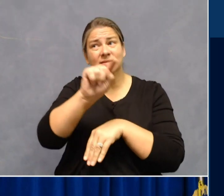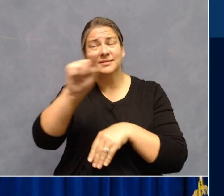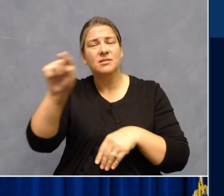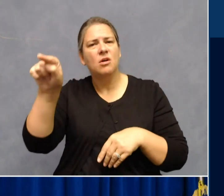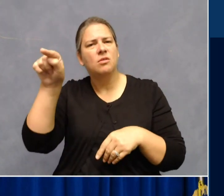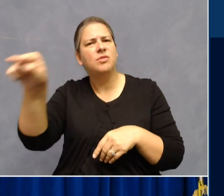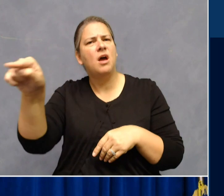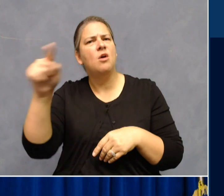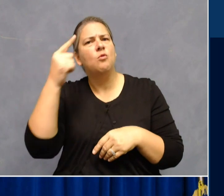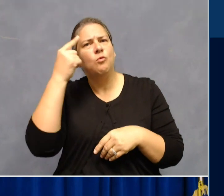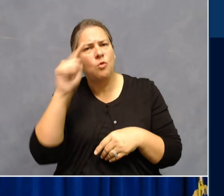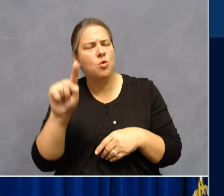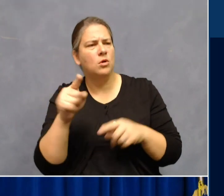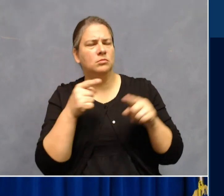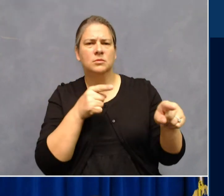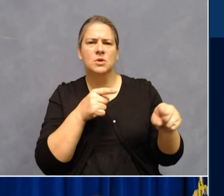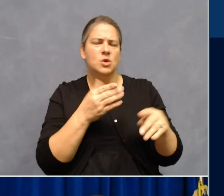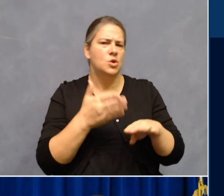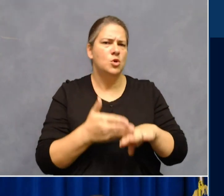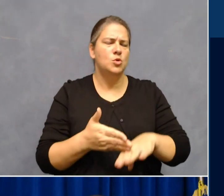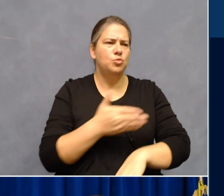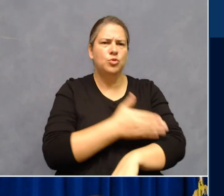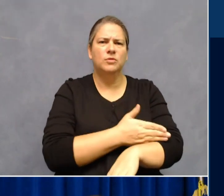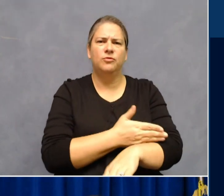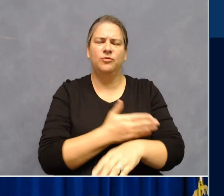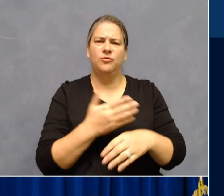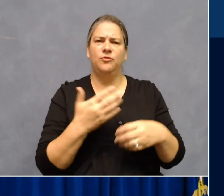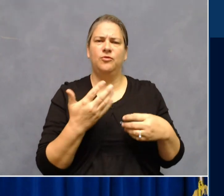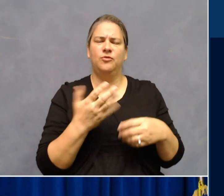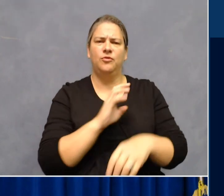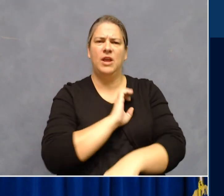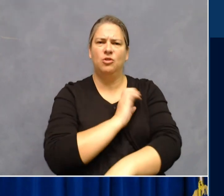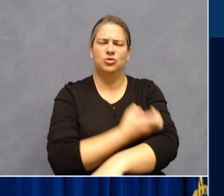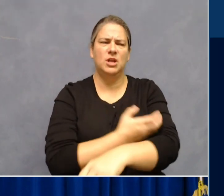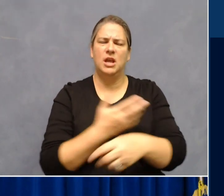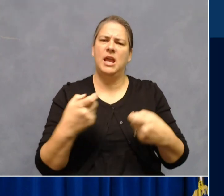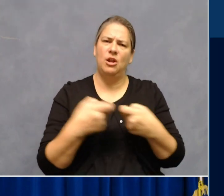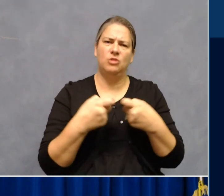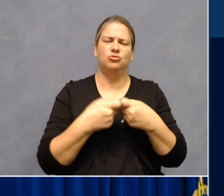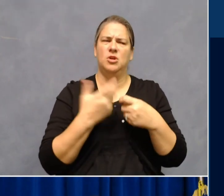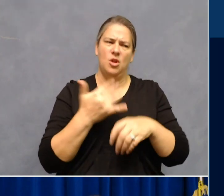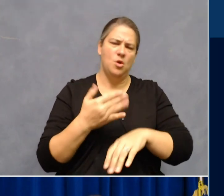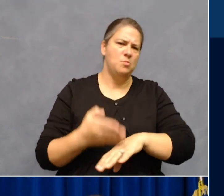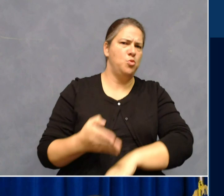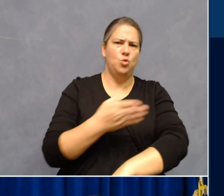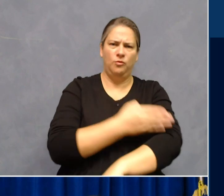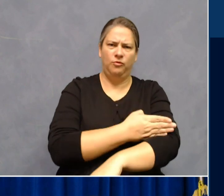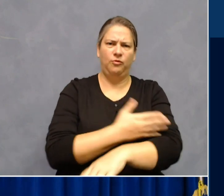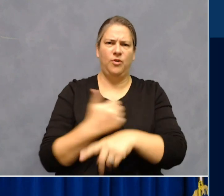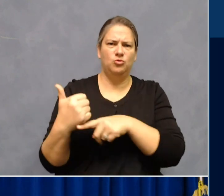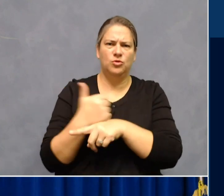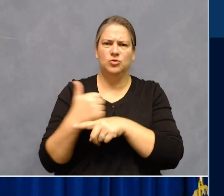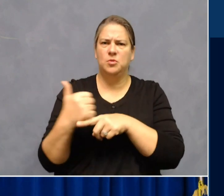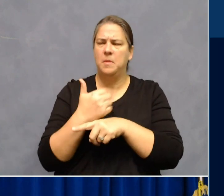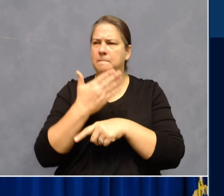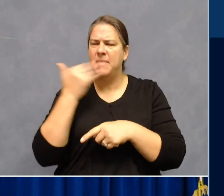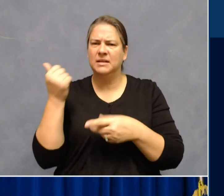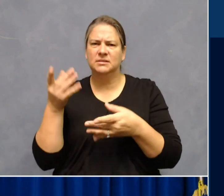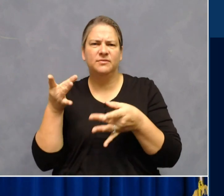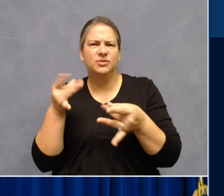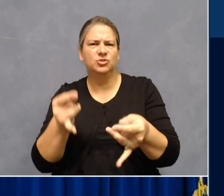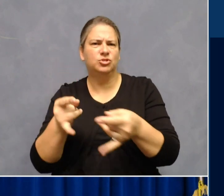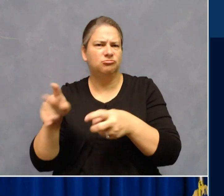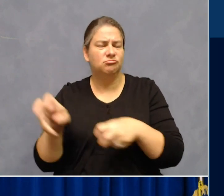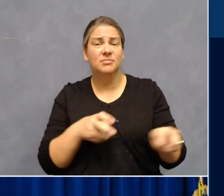across the Commonwealth. With all these Kentuckians in mind, and for our future, for the planet we're going to leave